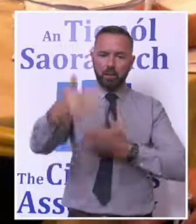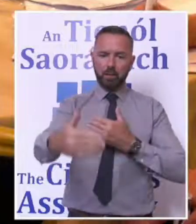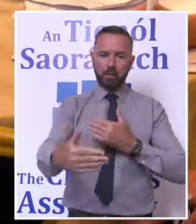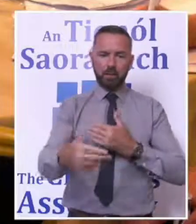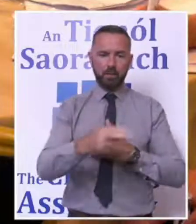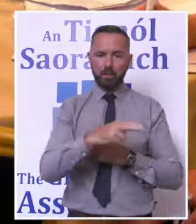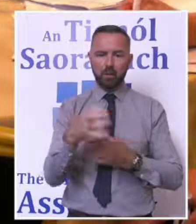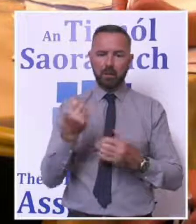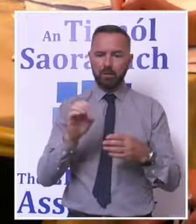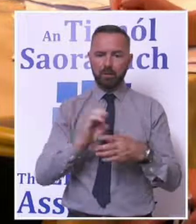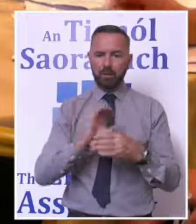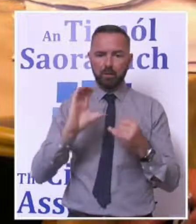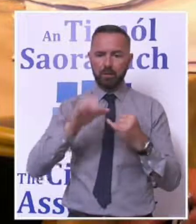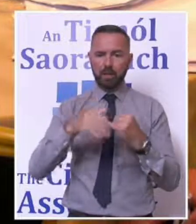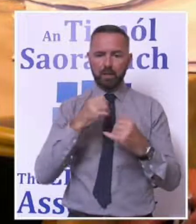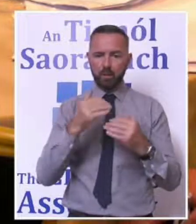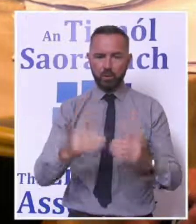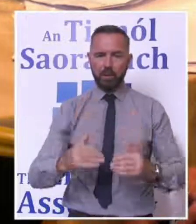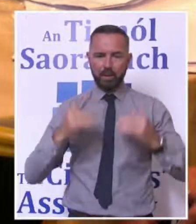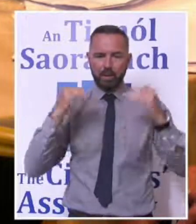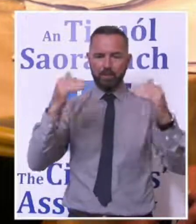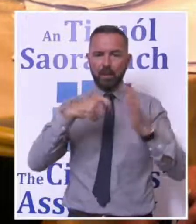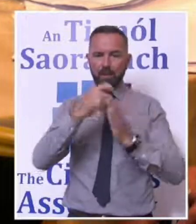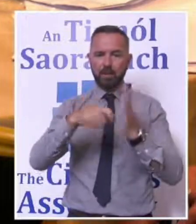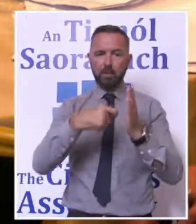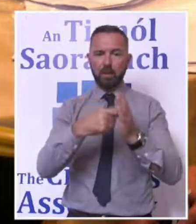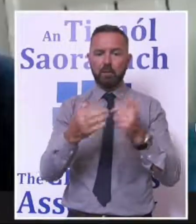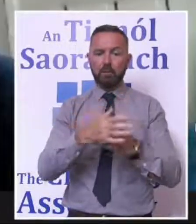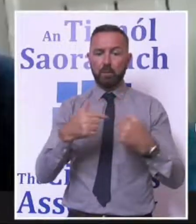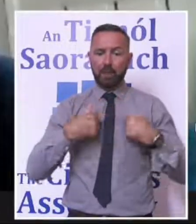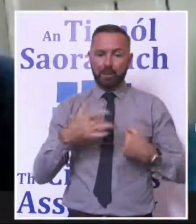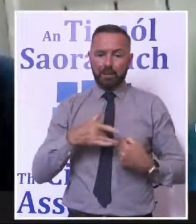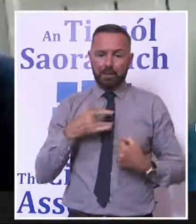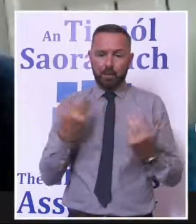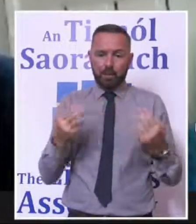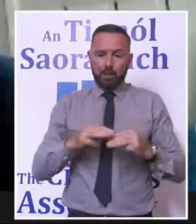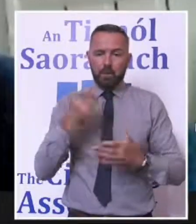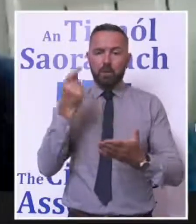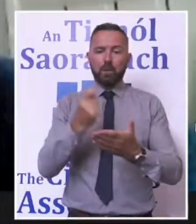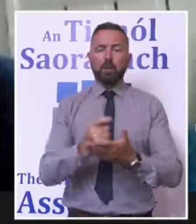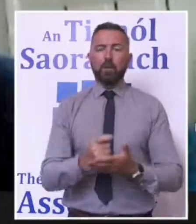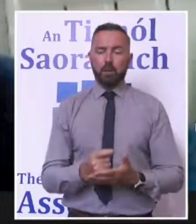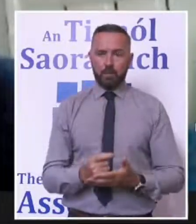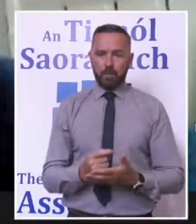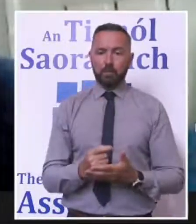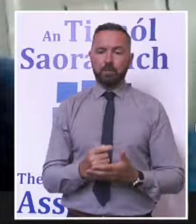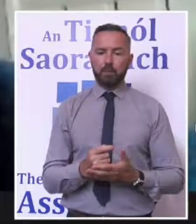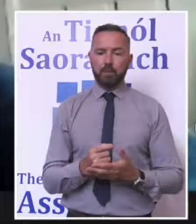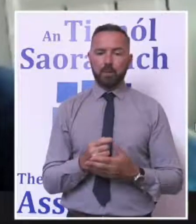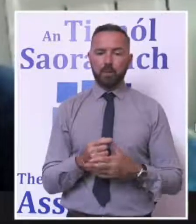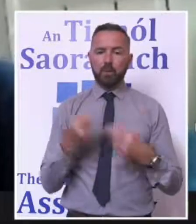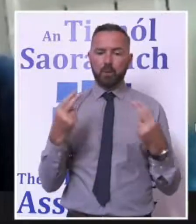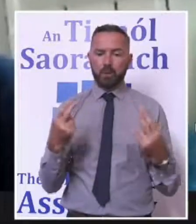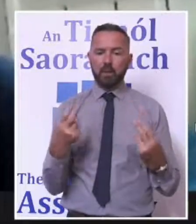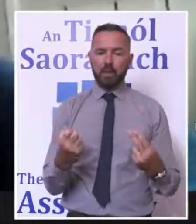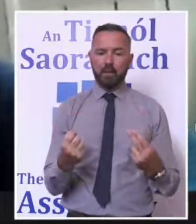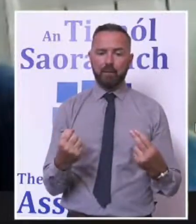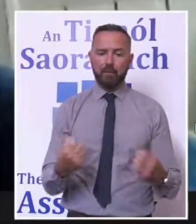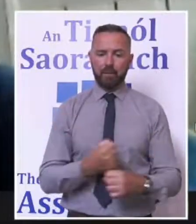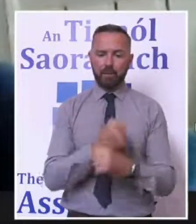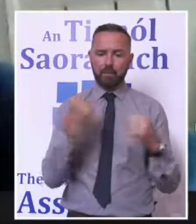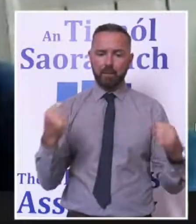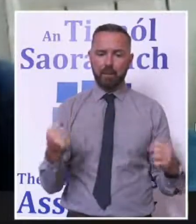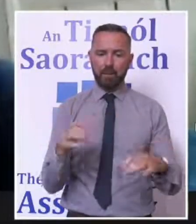to advance them. So for me, it's critical that there's got to be a fairly solid,